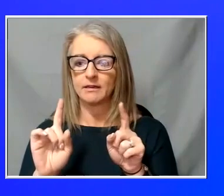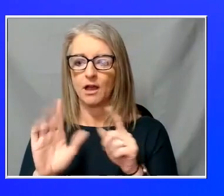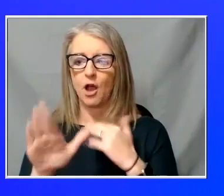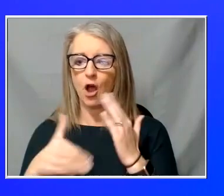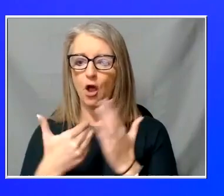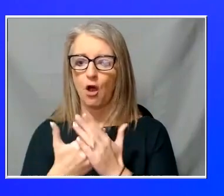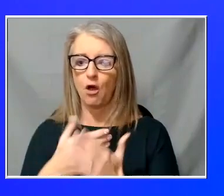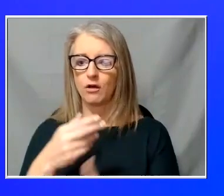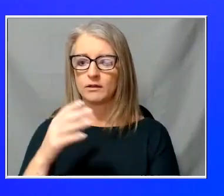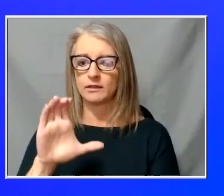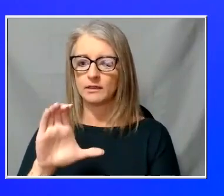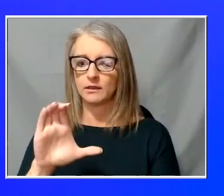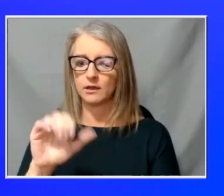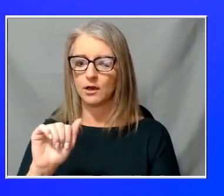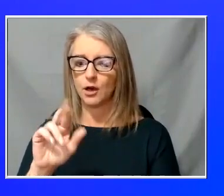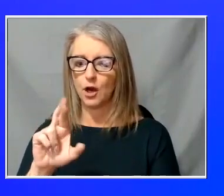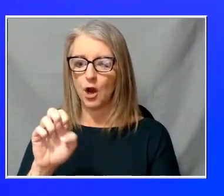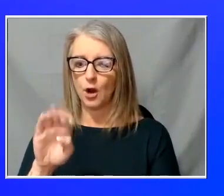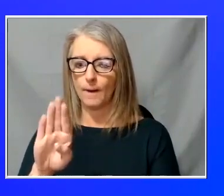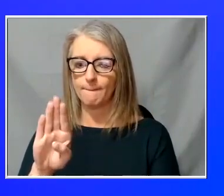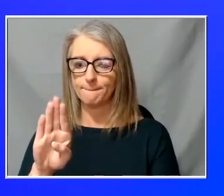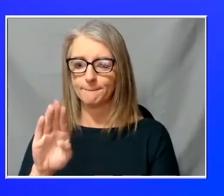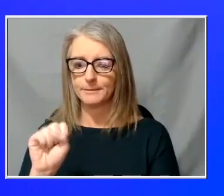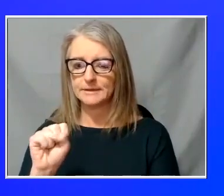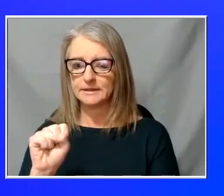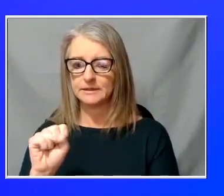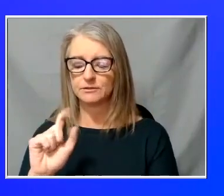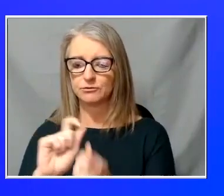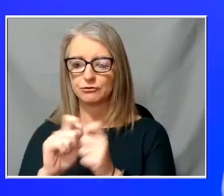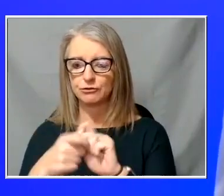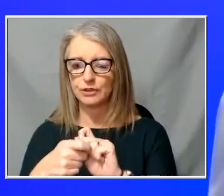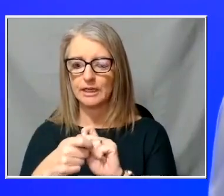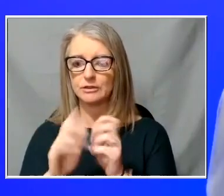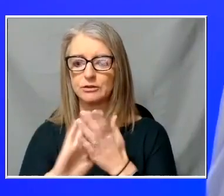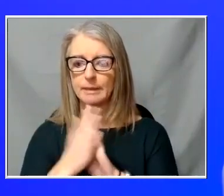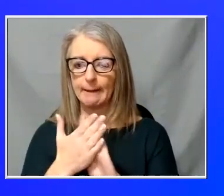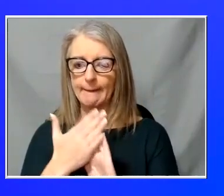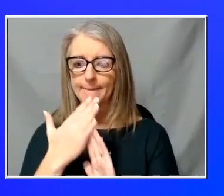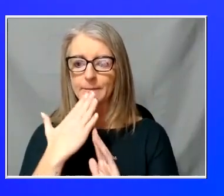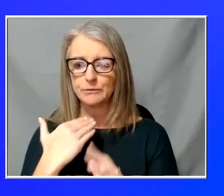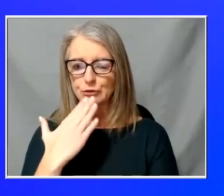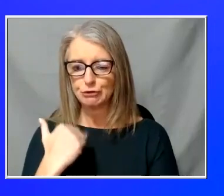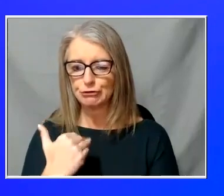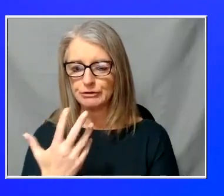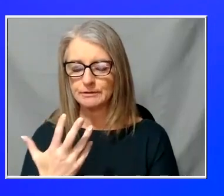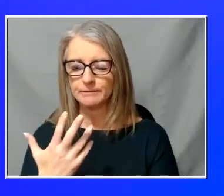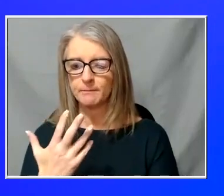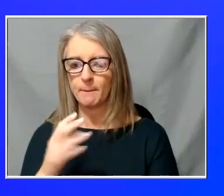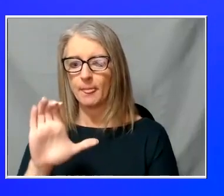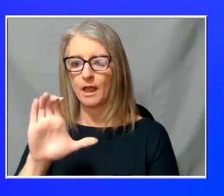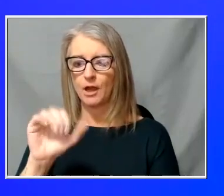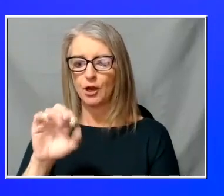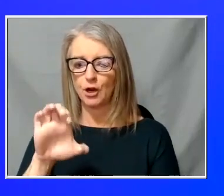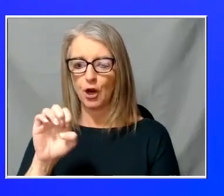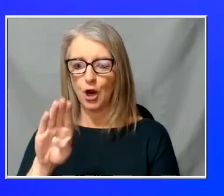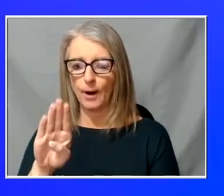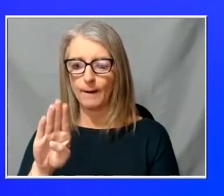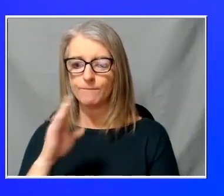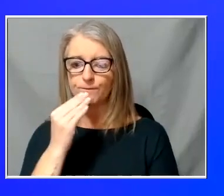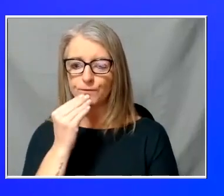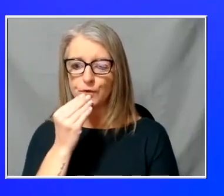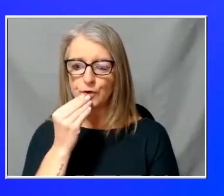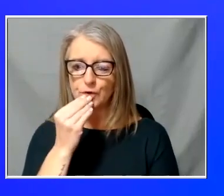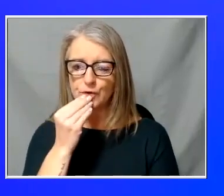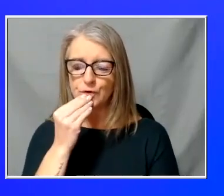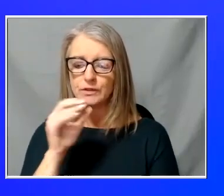food into blood sugar or glucose, right? So the carbohydrate food, such as